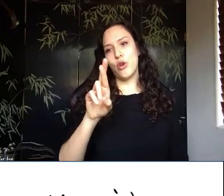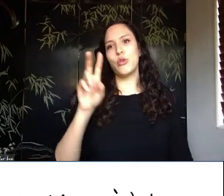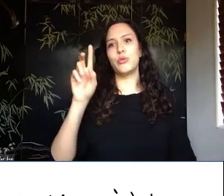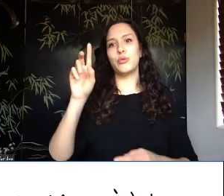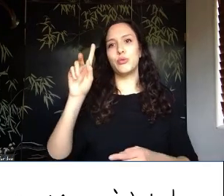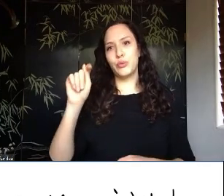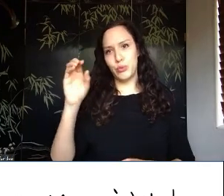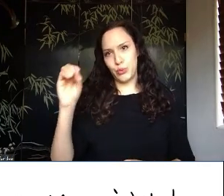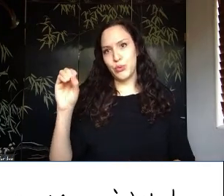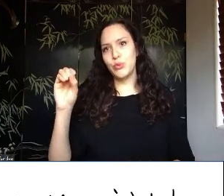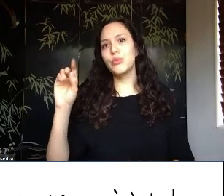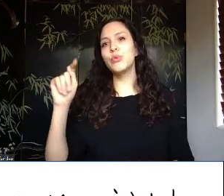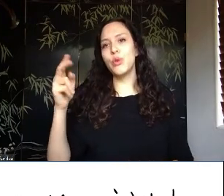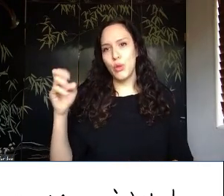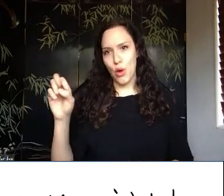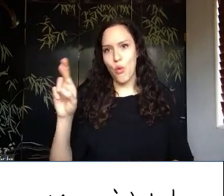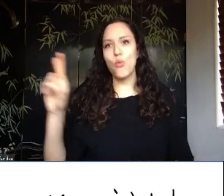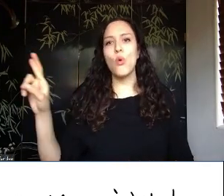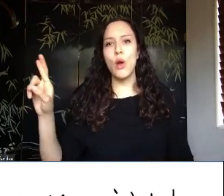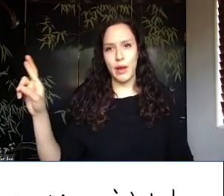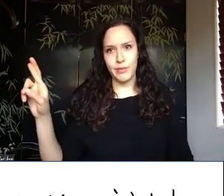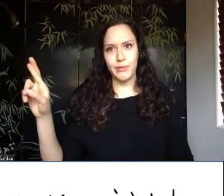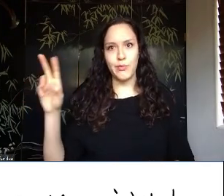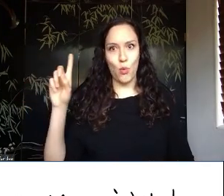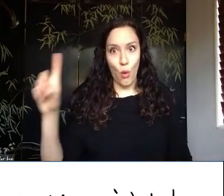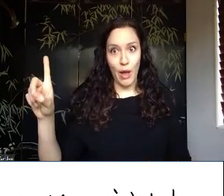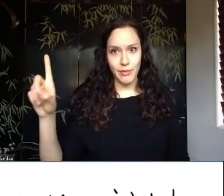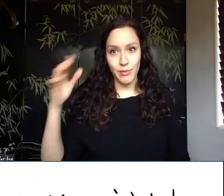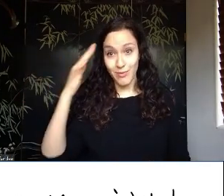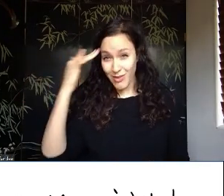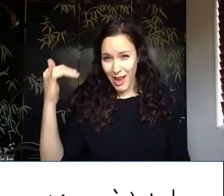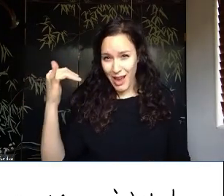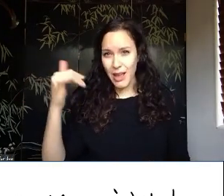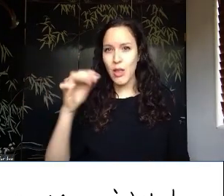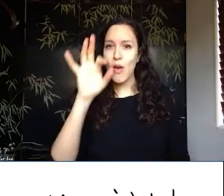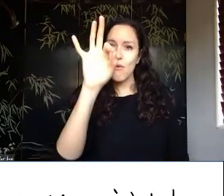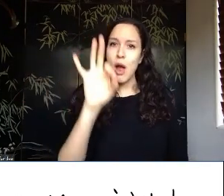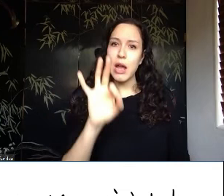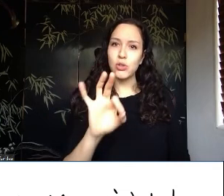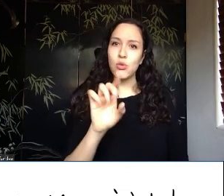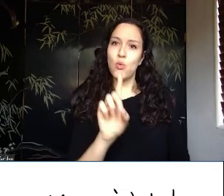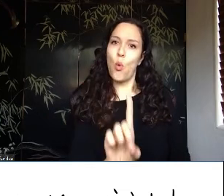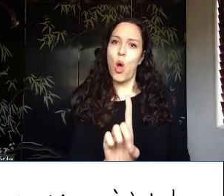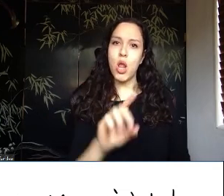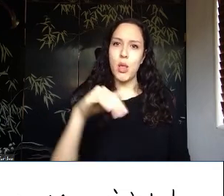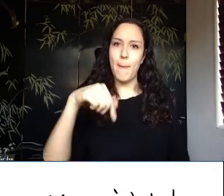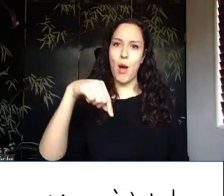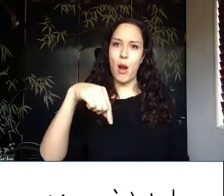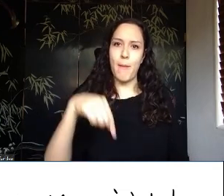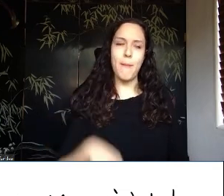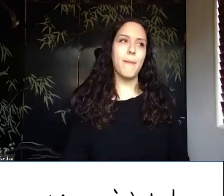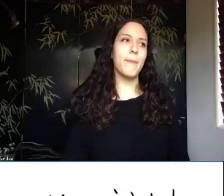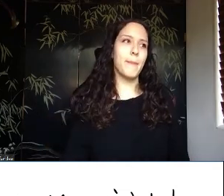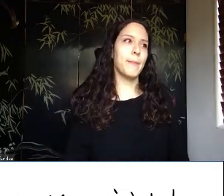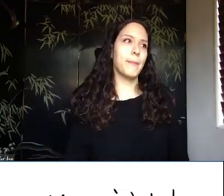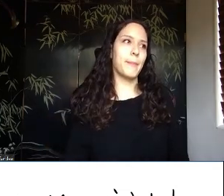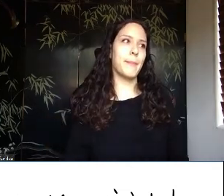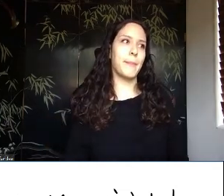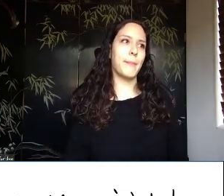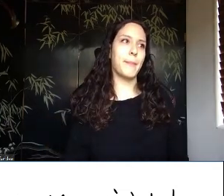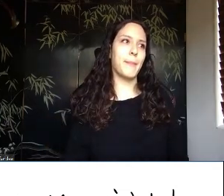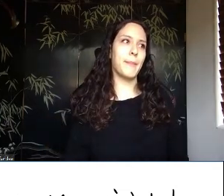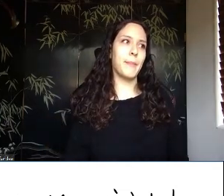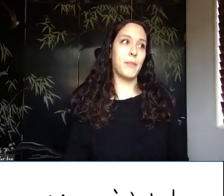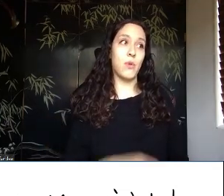right 1, because it's a positive 1 on the bottom. Now let's look at 4. Okay, it's already a